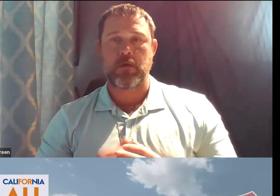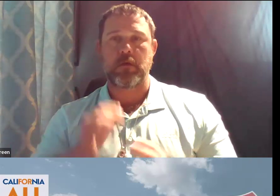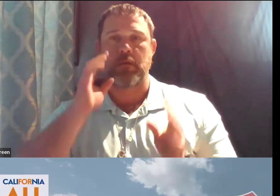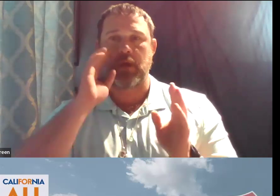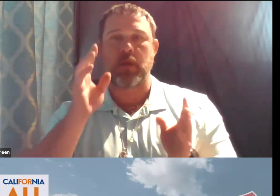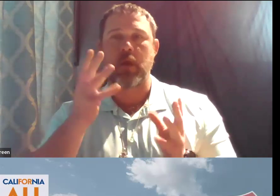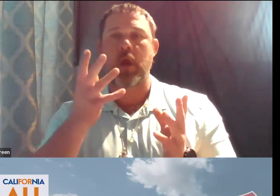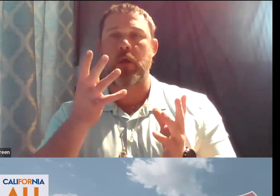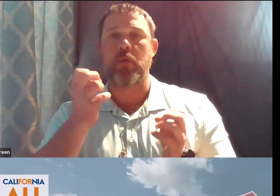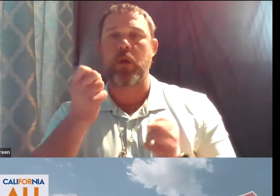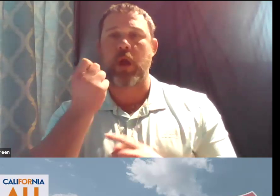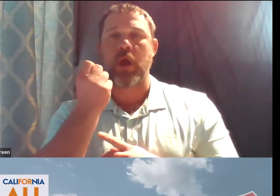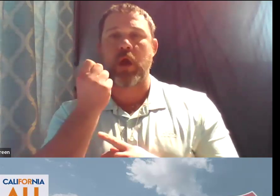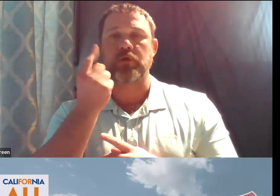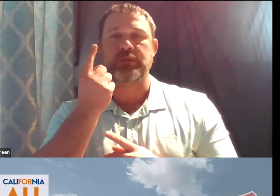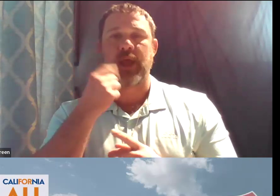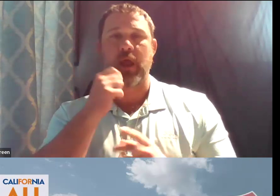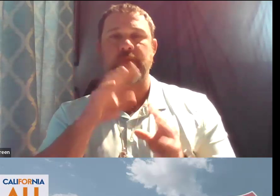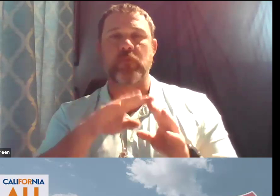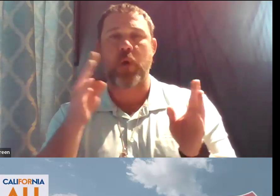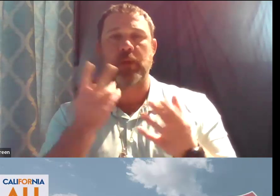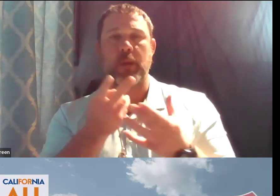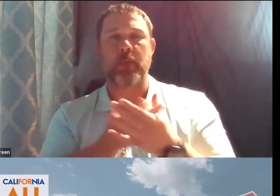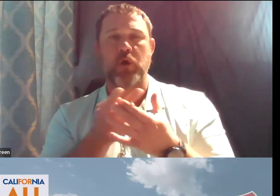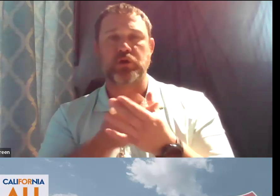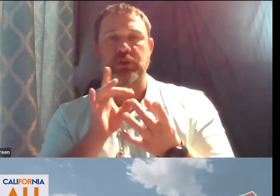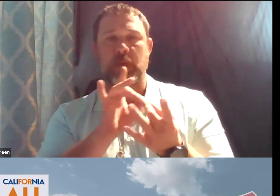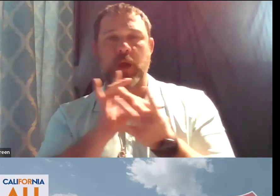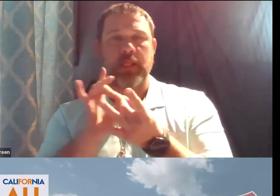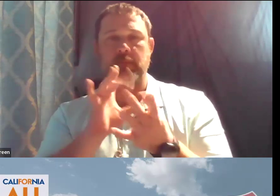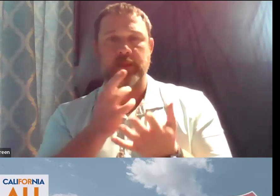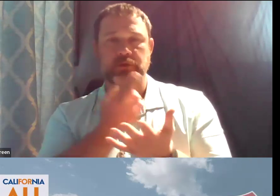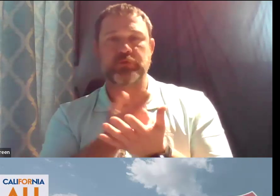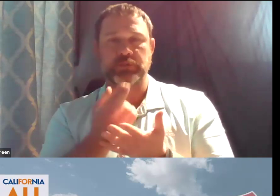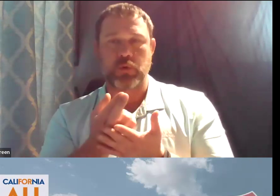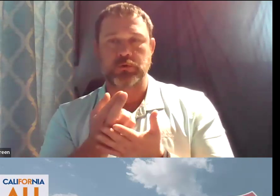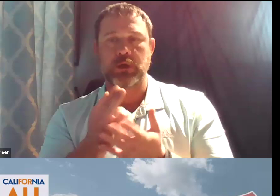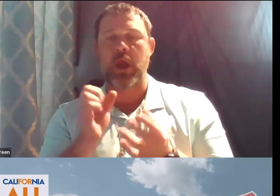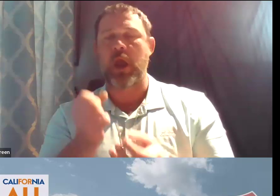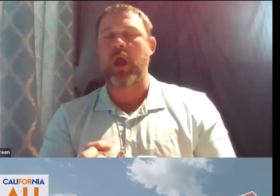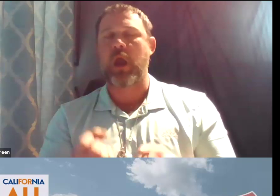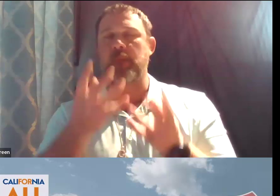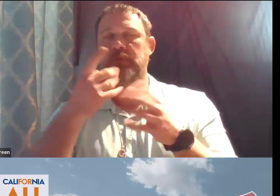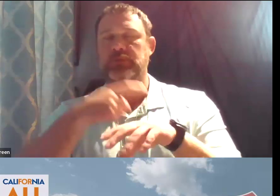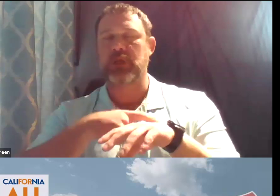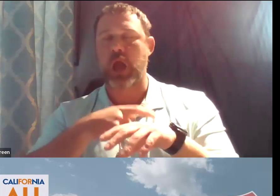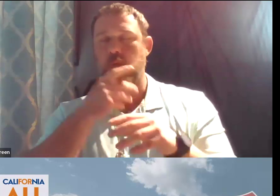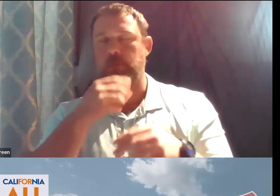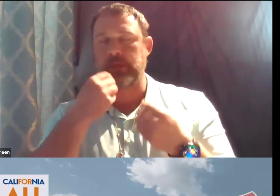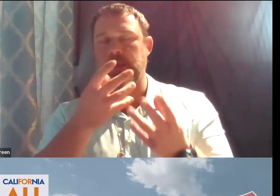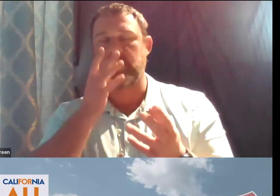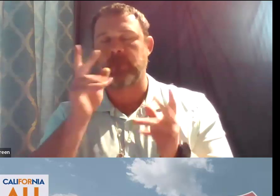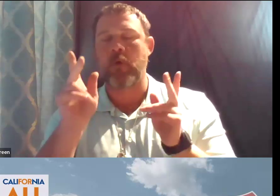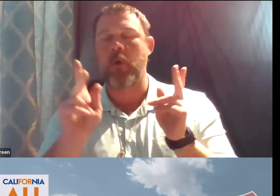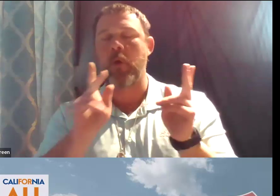Hi, I wanted to understand if we're opening up a partnership collaboration resource, approximately how much time will be given for